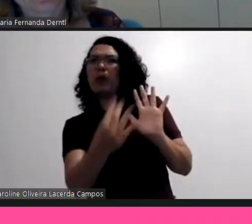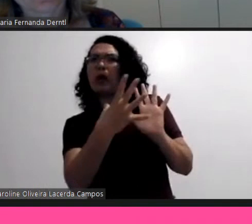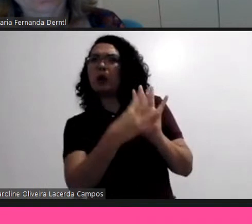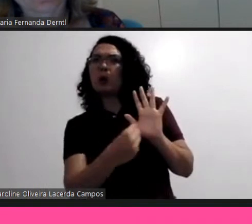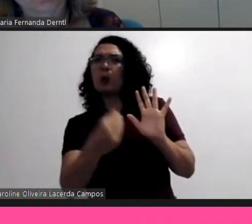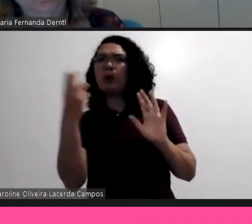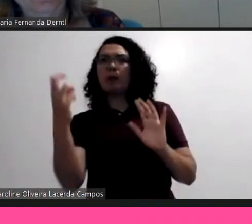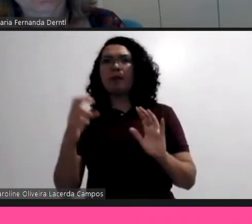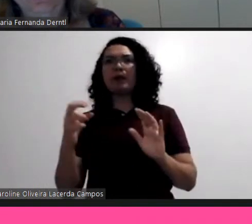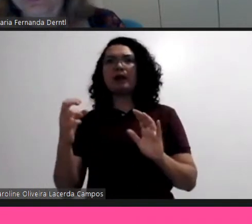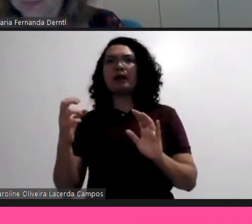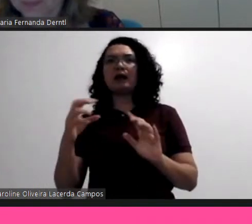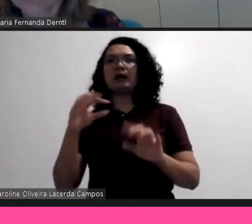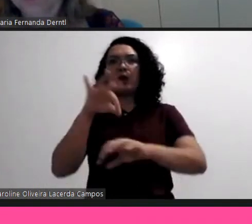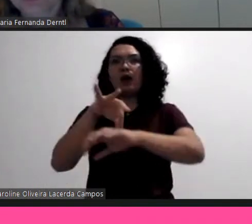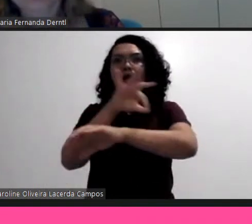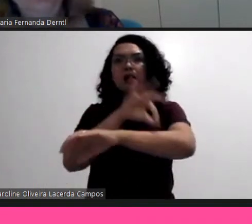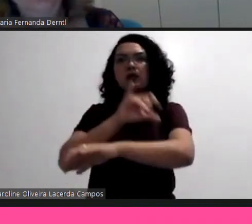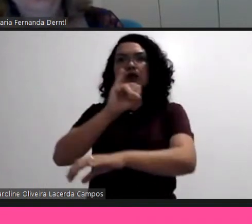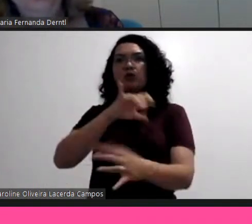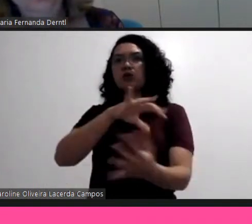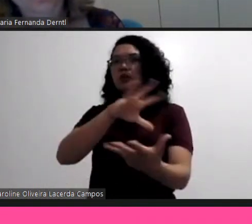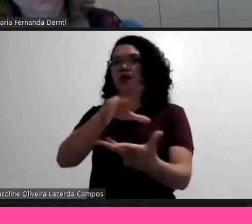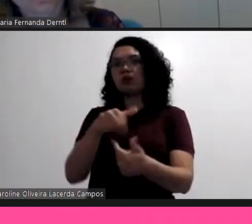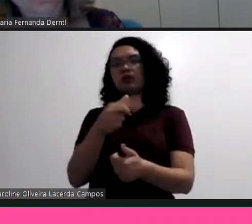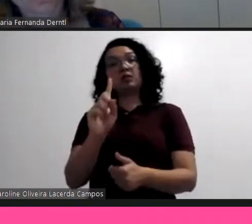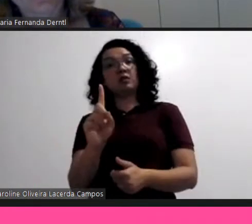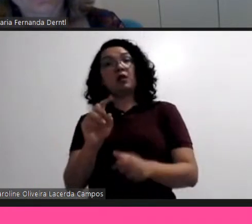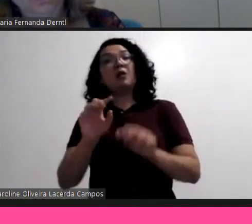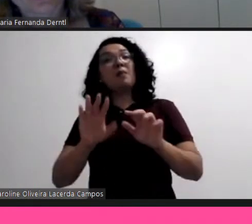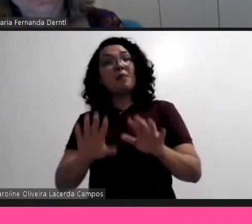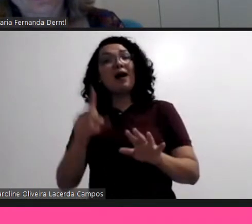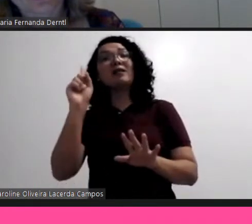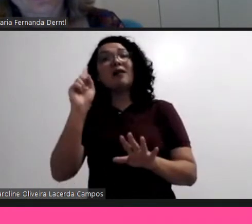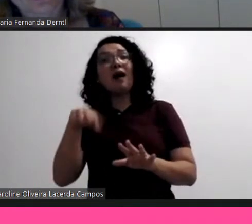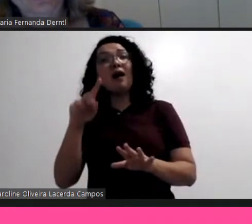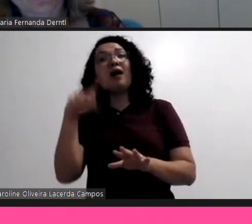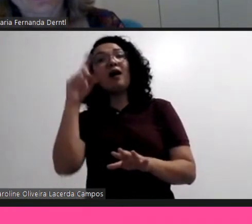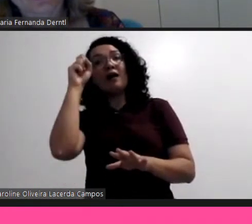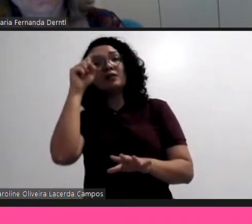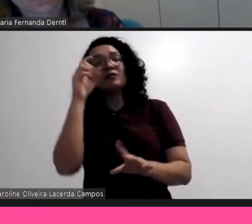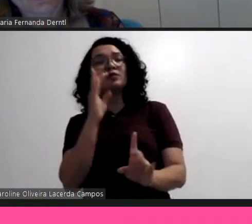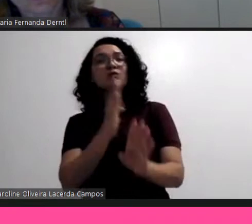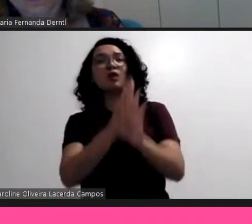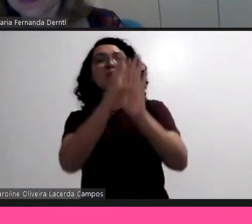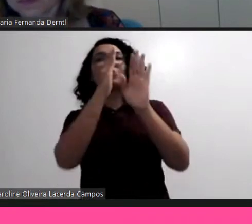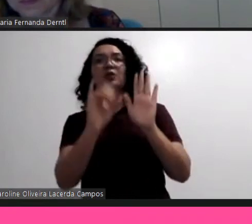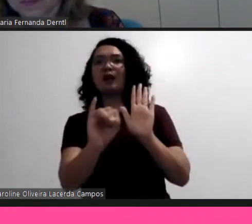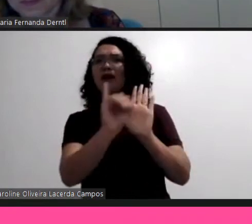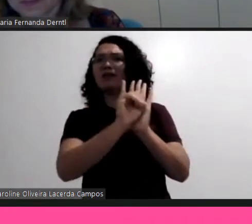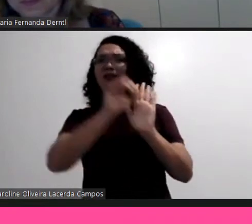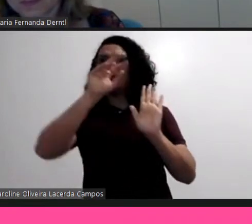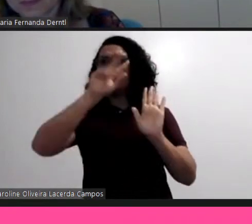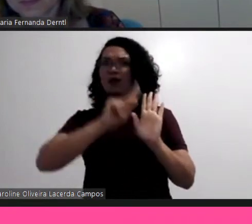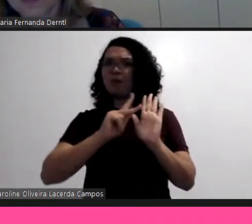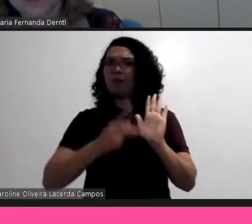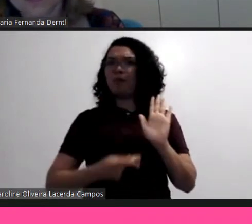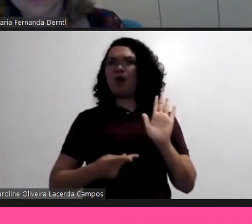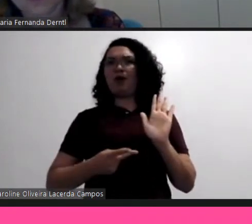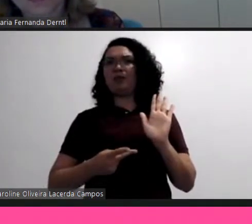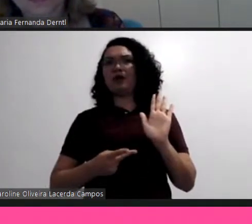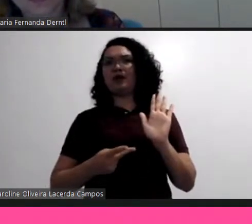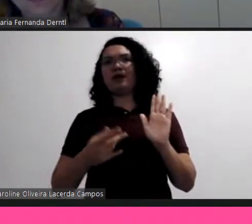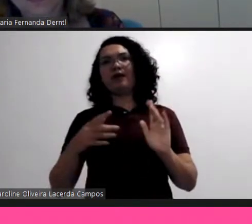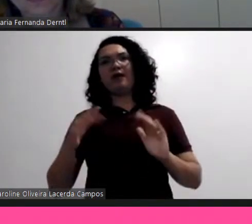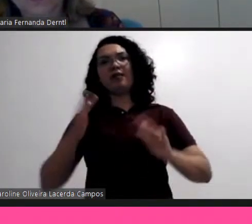to find our own identity. And a lot of people say that has to do with responding to the climate, as you spoke about. Again, looking and being able